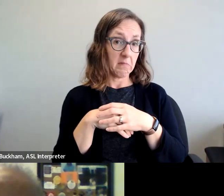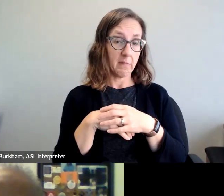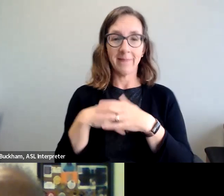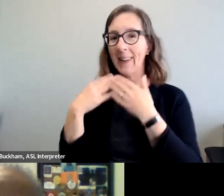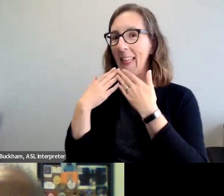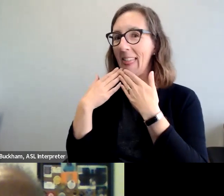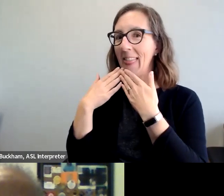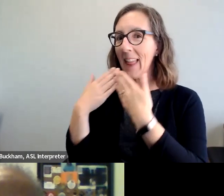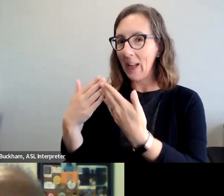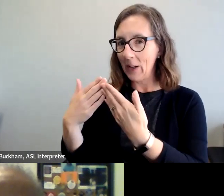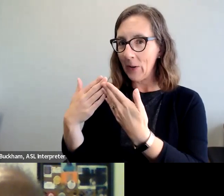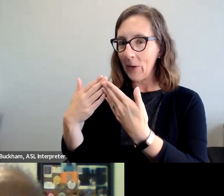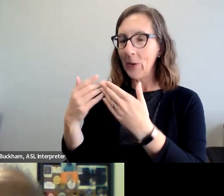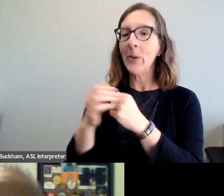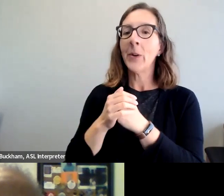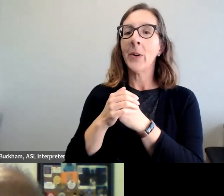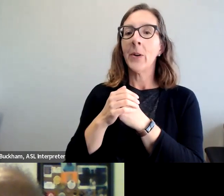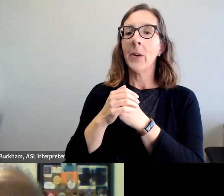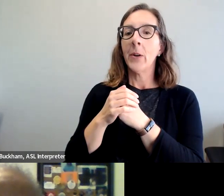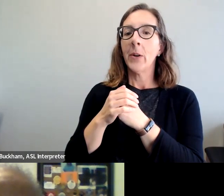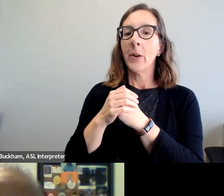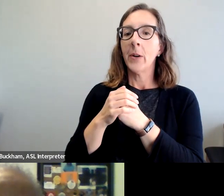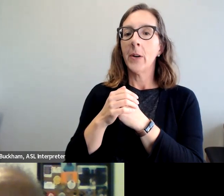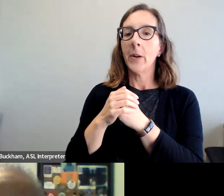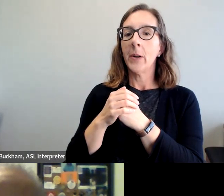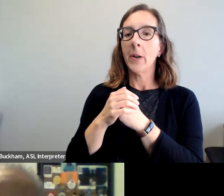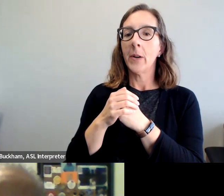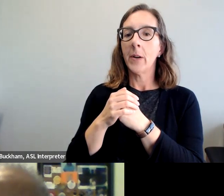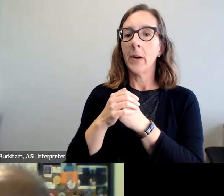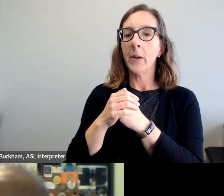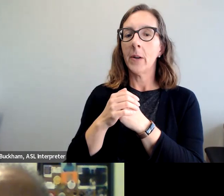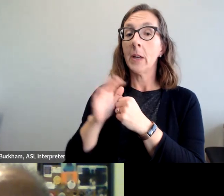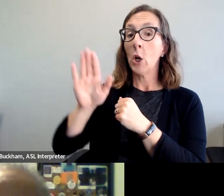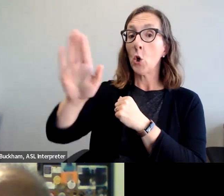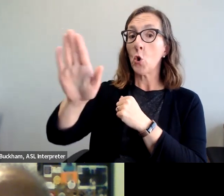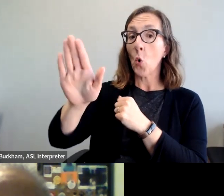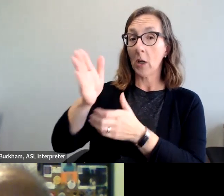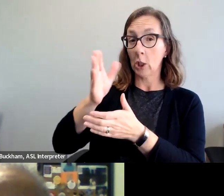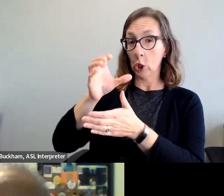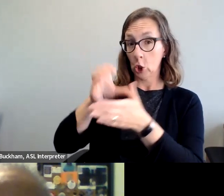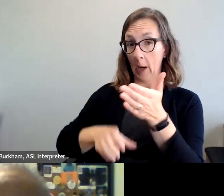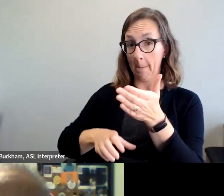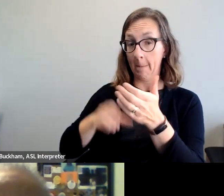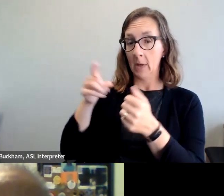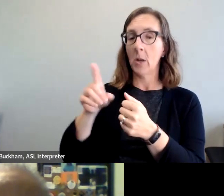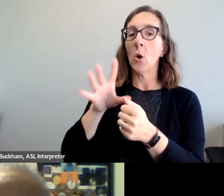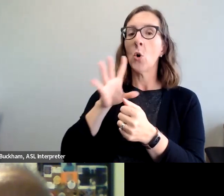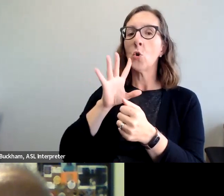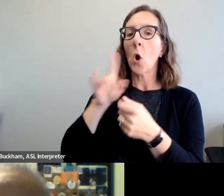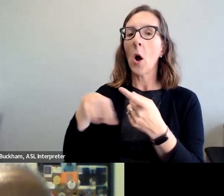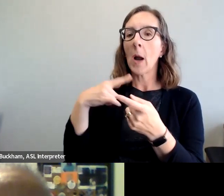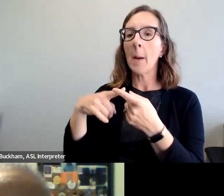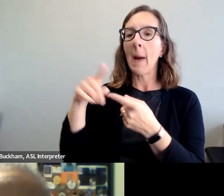Thank you. In your chapter, you also talk about an instance when a nurse writes